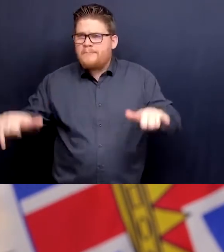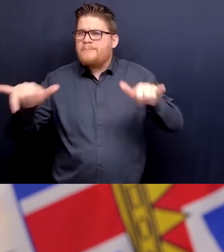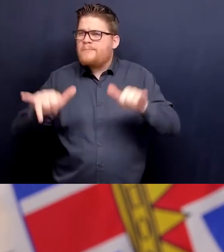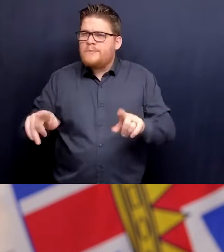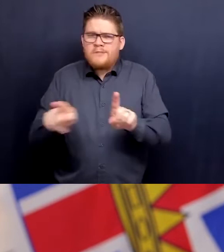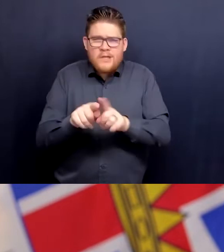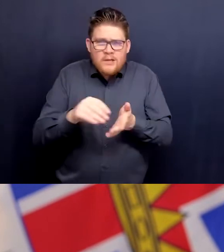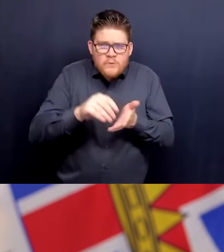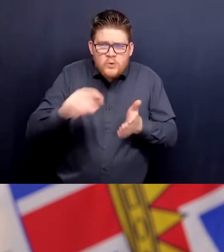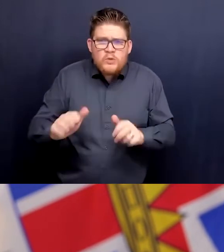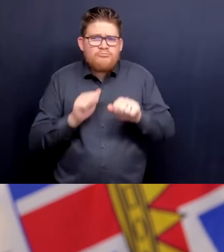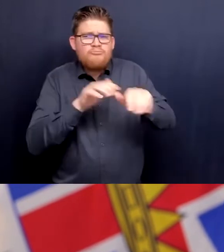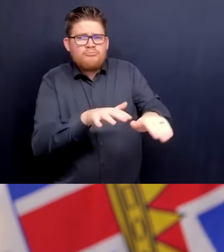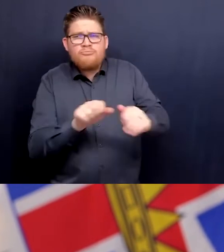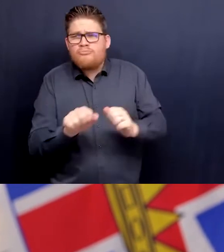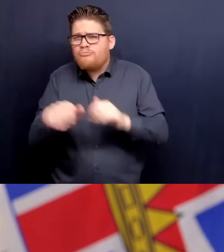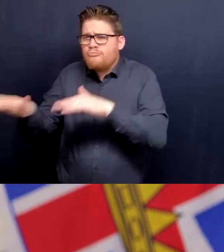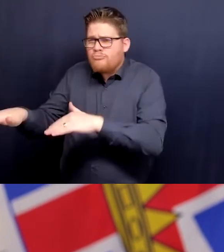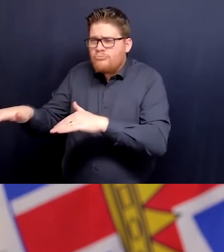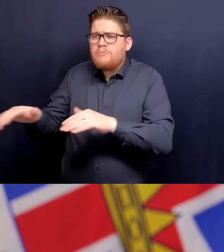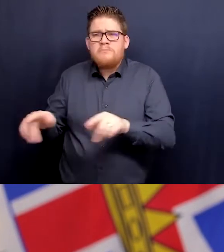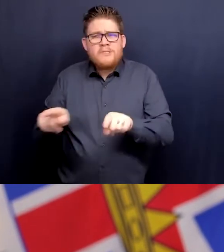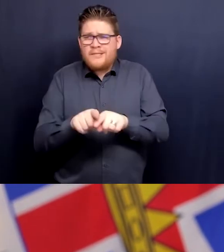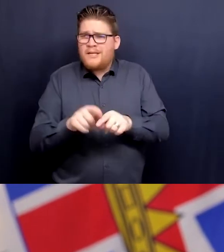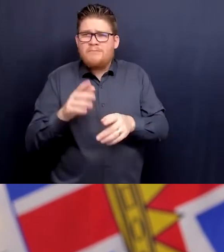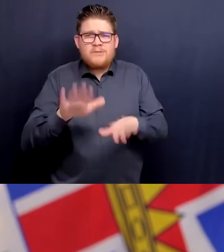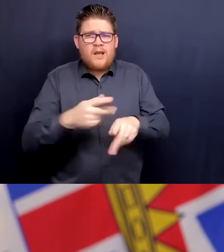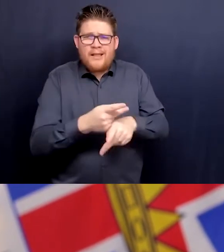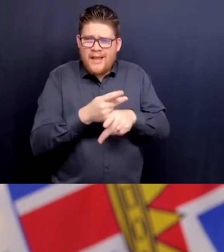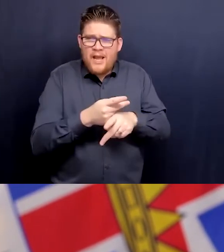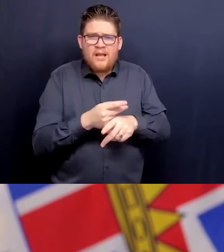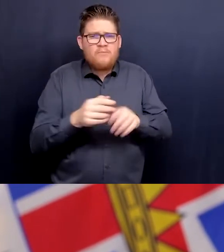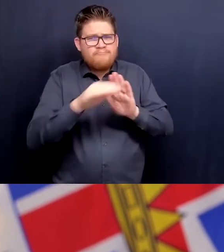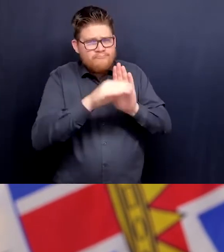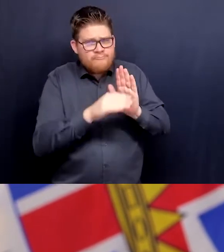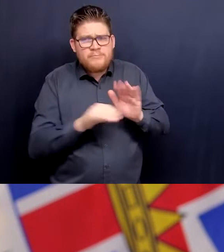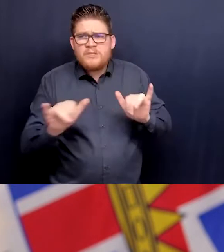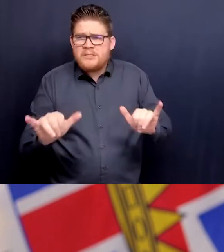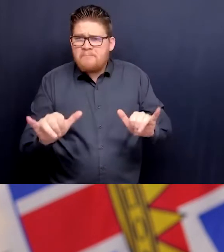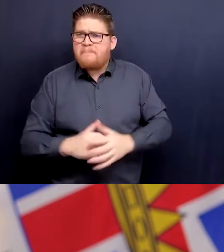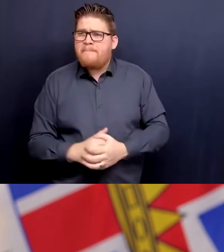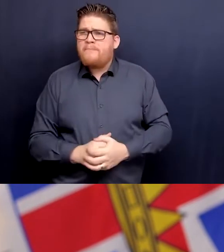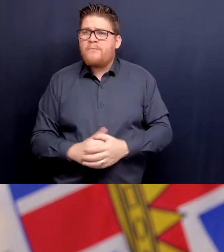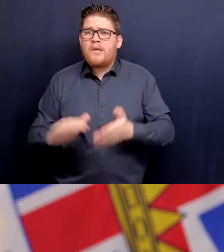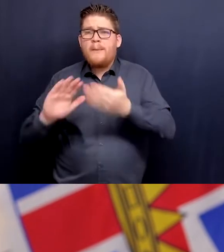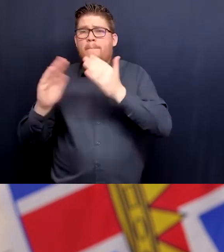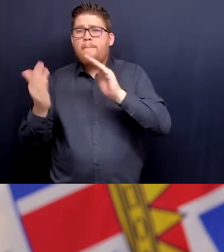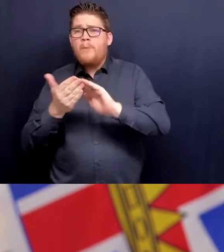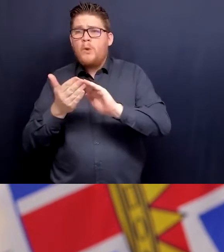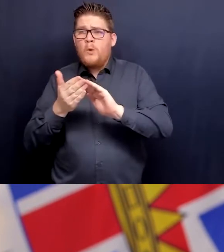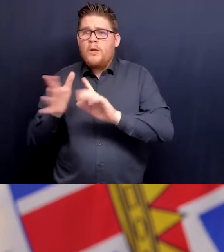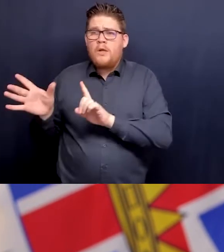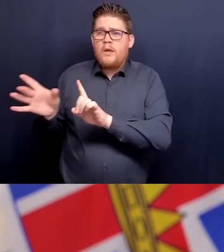the childcare settings, similar things. So we know that as risk goes down in the community, that's reflected in risk in